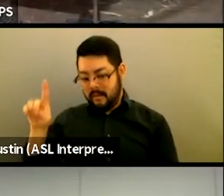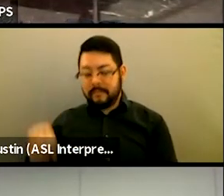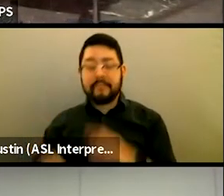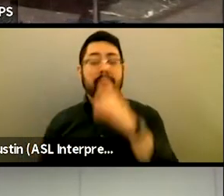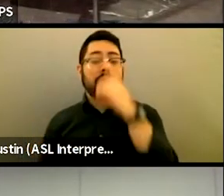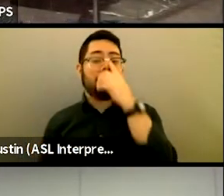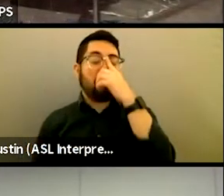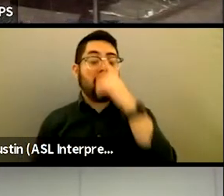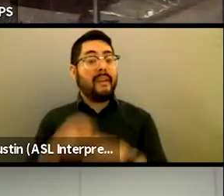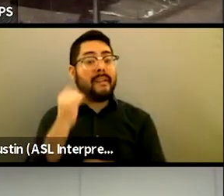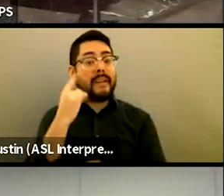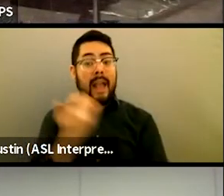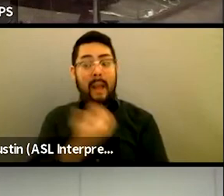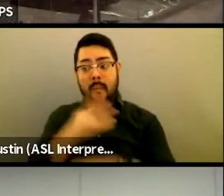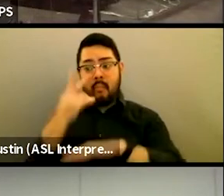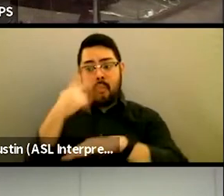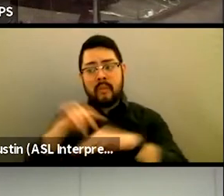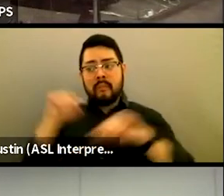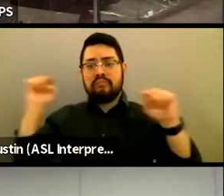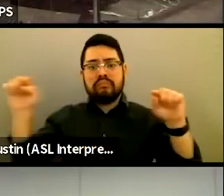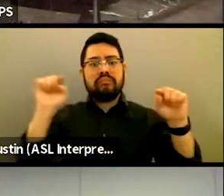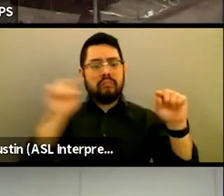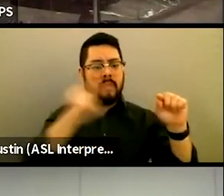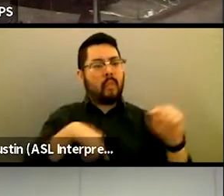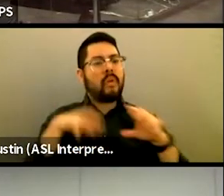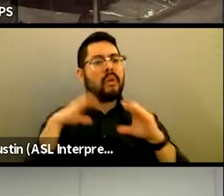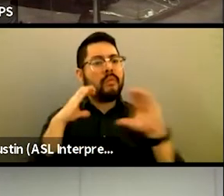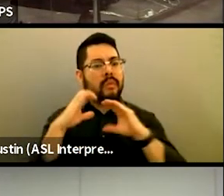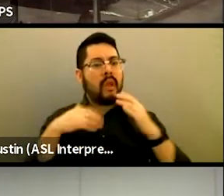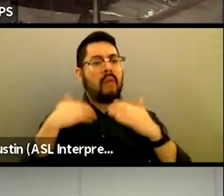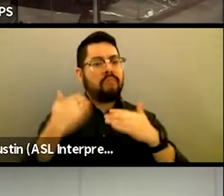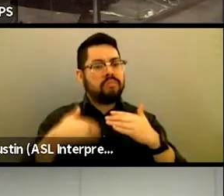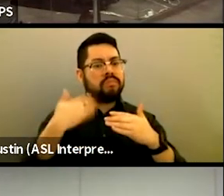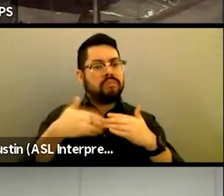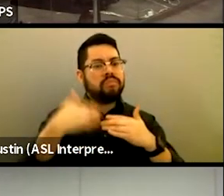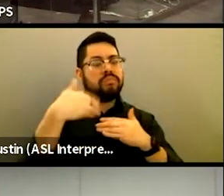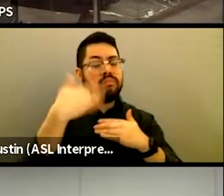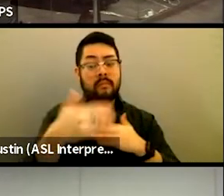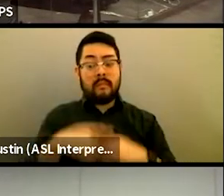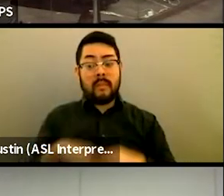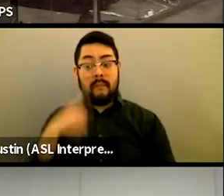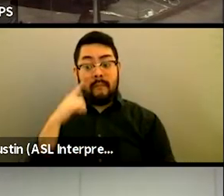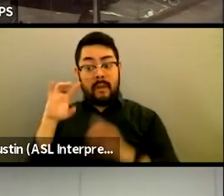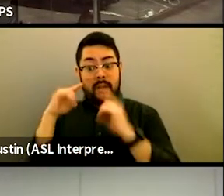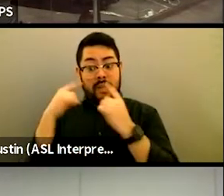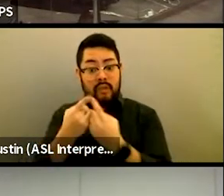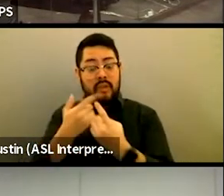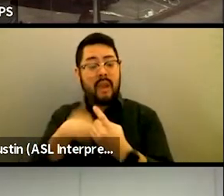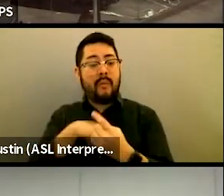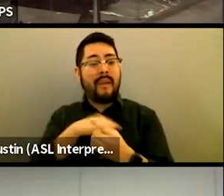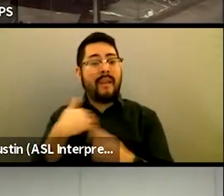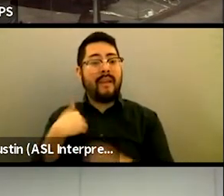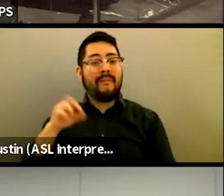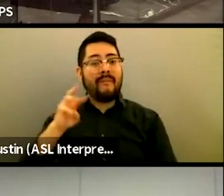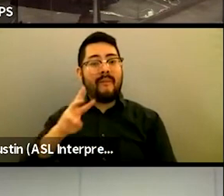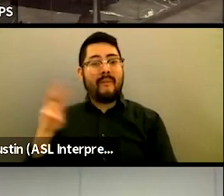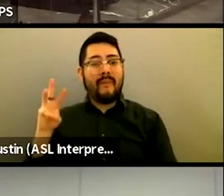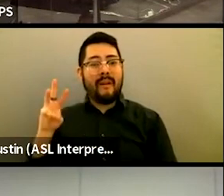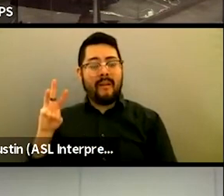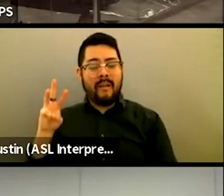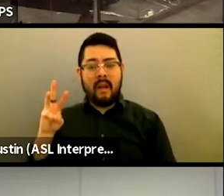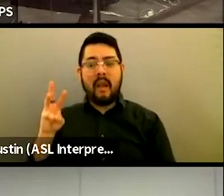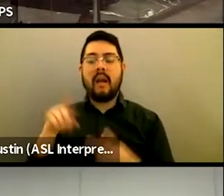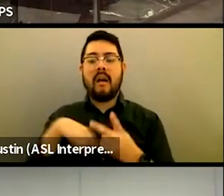with our principals on a very regular basis. At the district level, we host webinars. We've hosted several of them throughout this